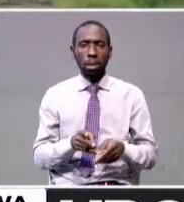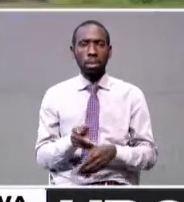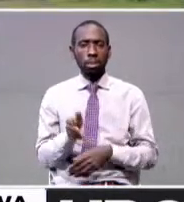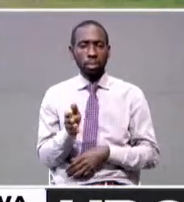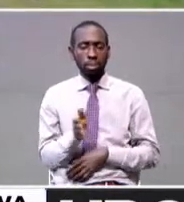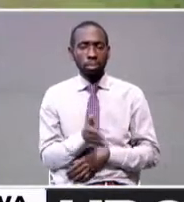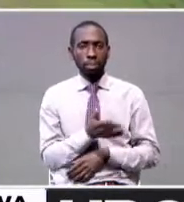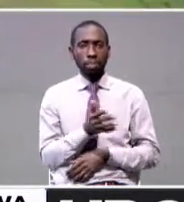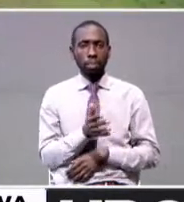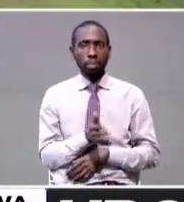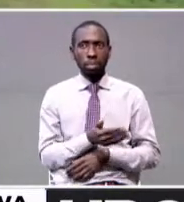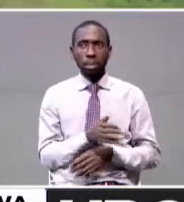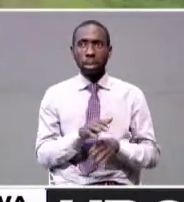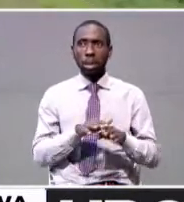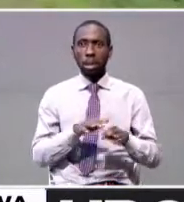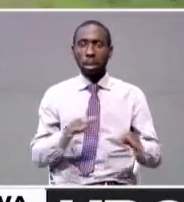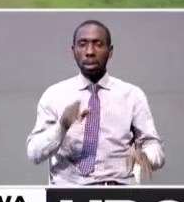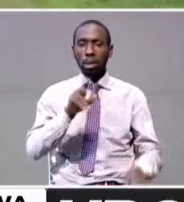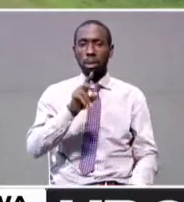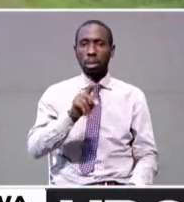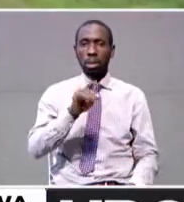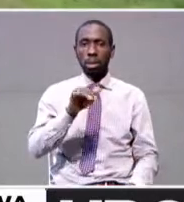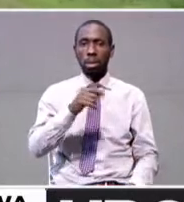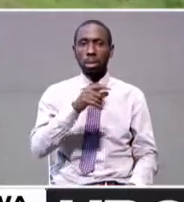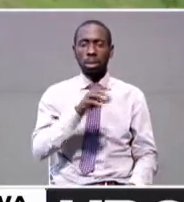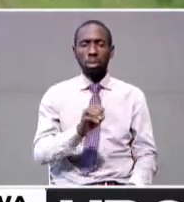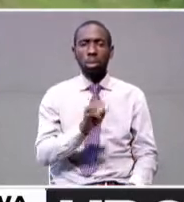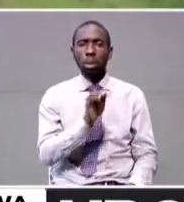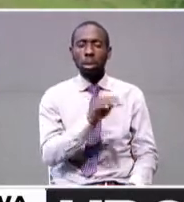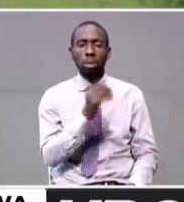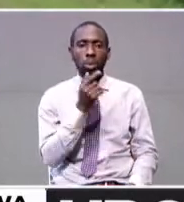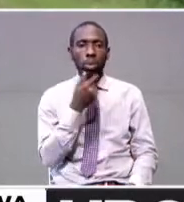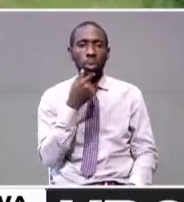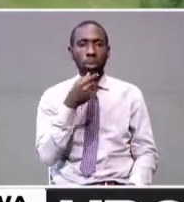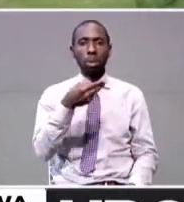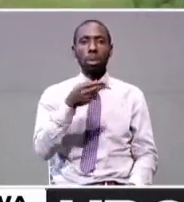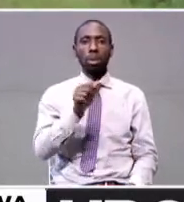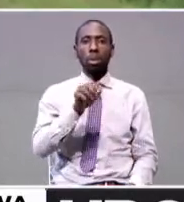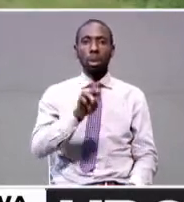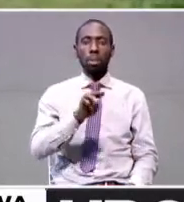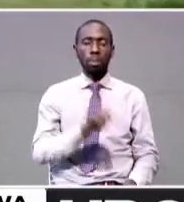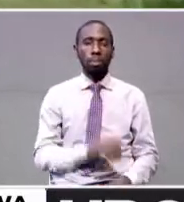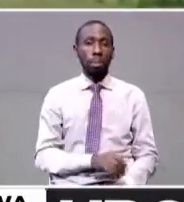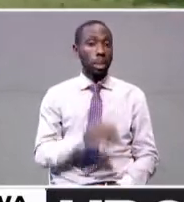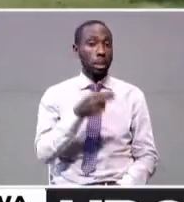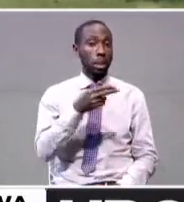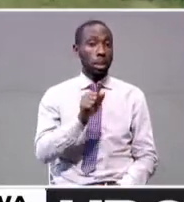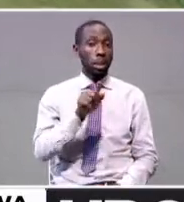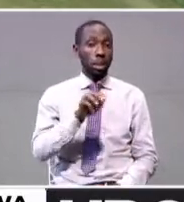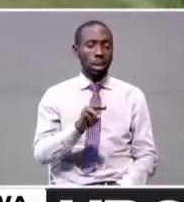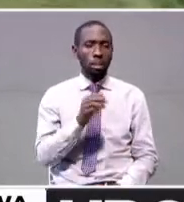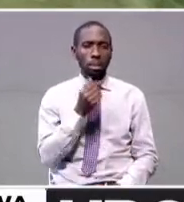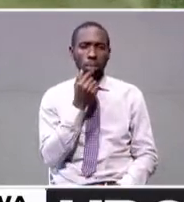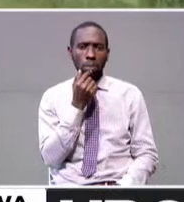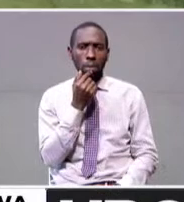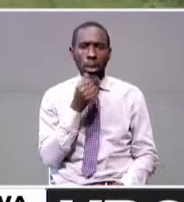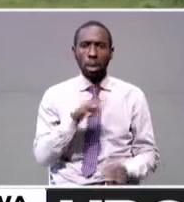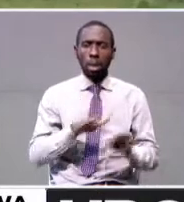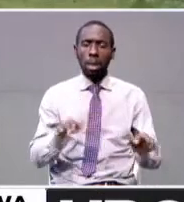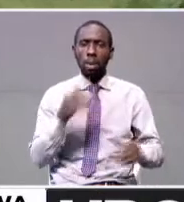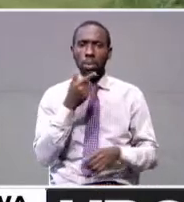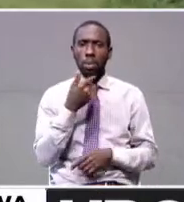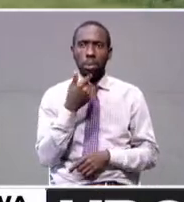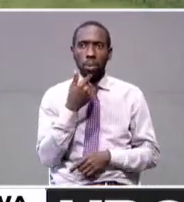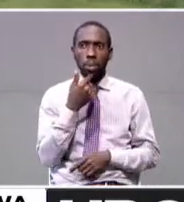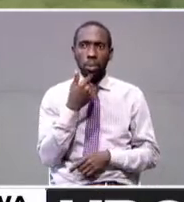ttaka lya Kabaka ery'ekigo oluvannyuma eyategeerekeka nti yali Ham Kiggundu. Ham Kiggundu olwamanya nti ettaka lya Kabaka